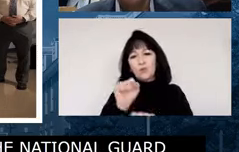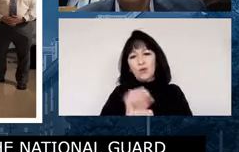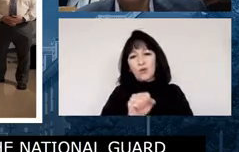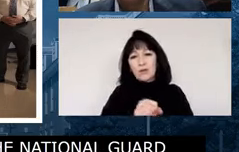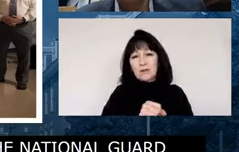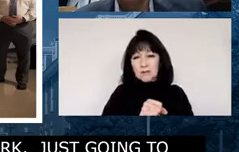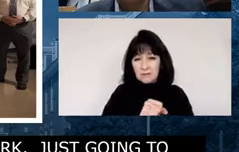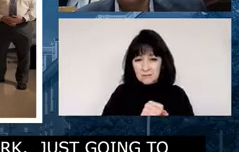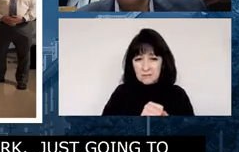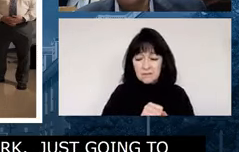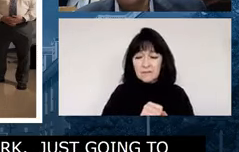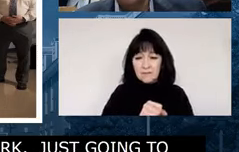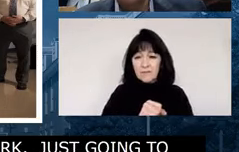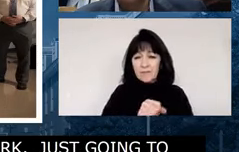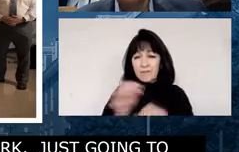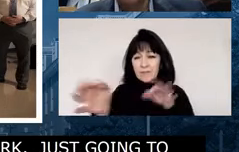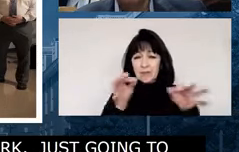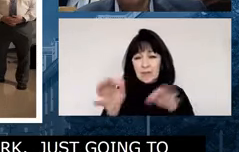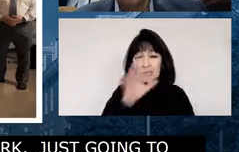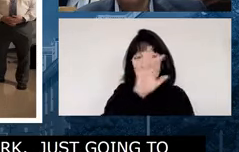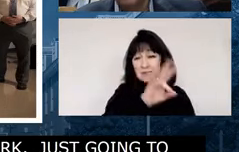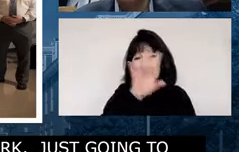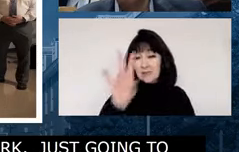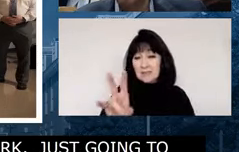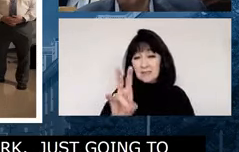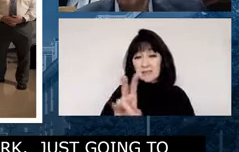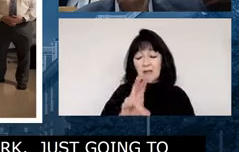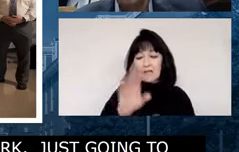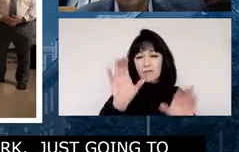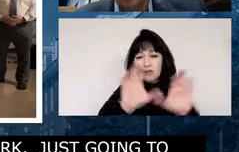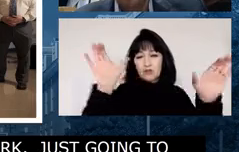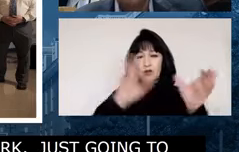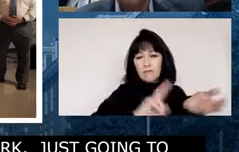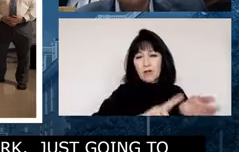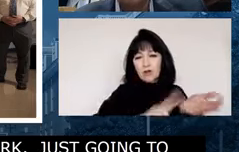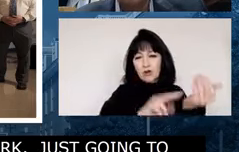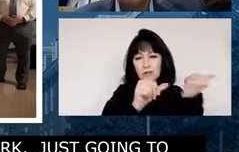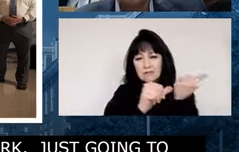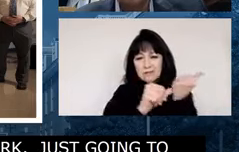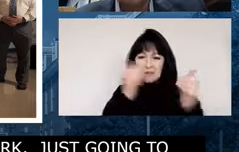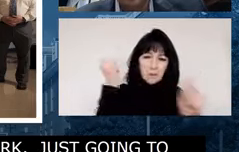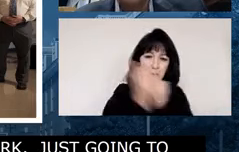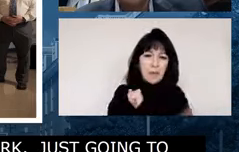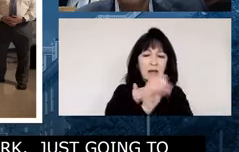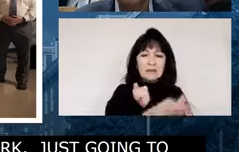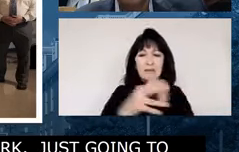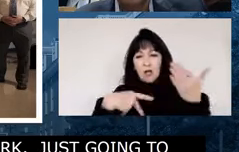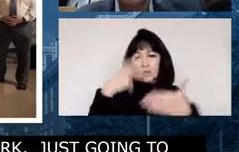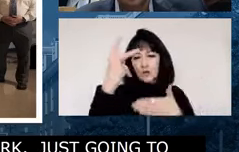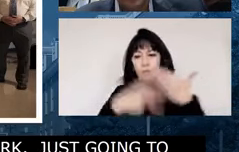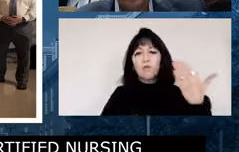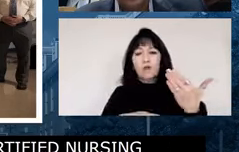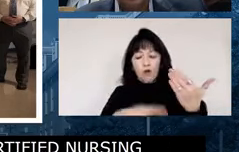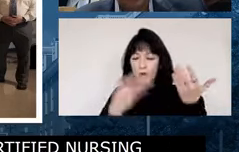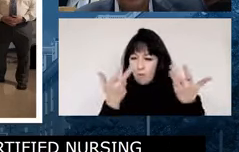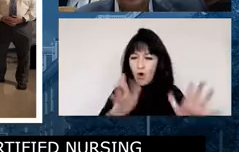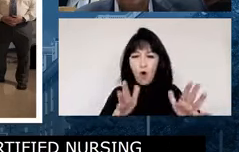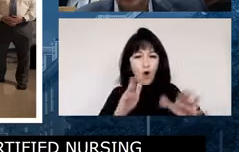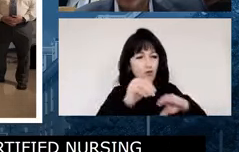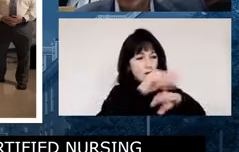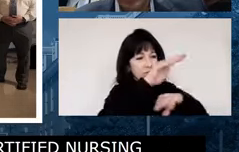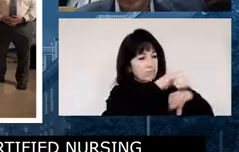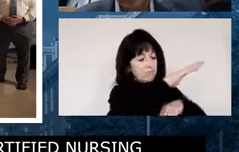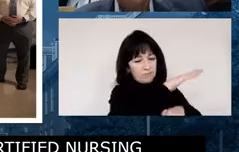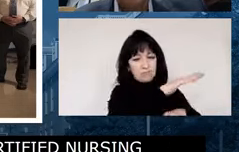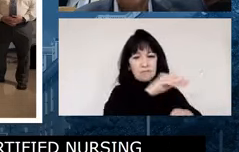77 certified nursing assistants that have passed the program already, in the nursing homes as of